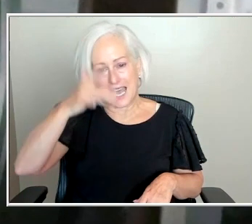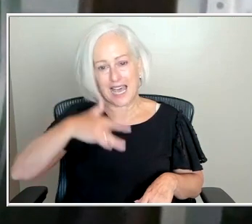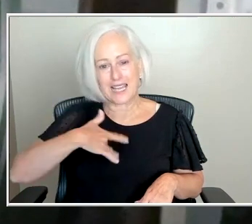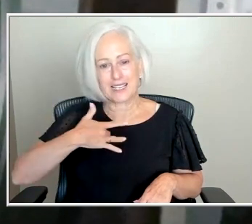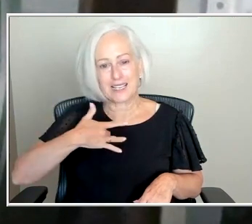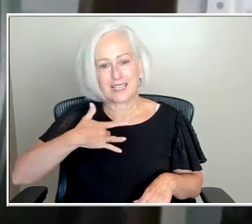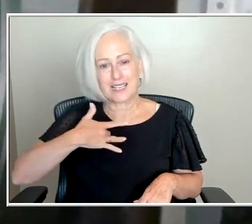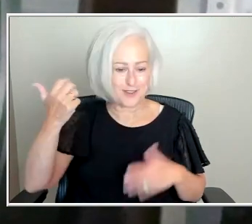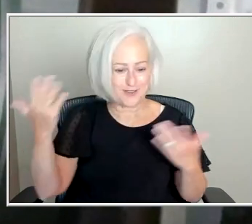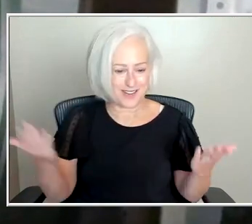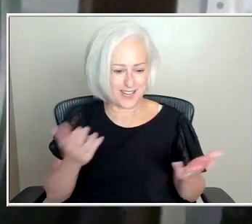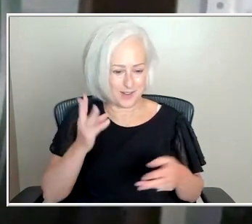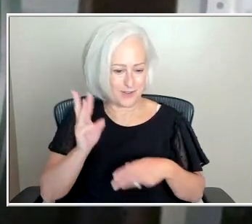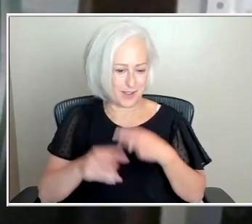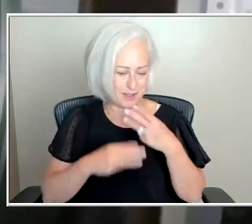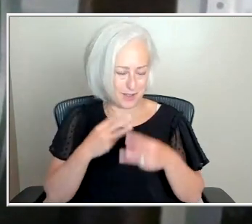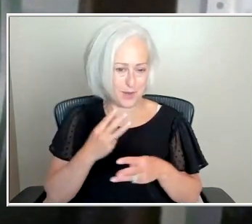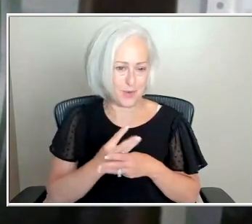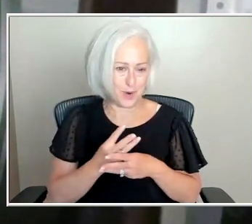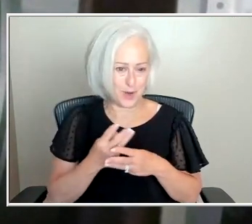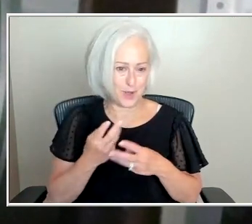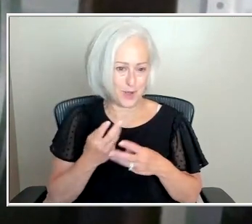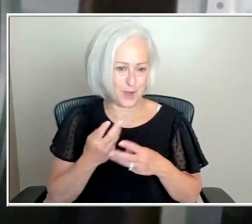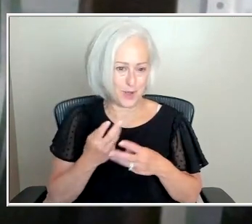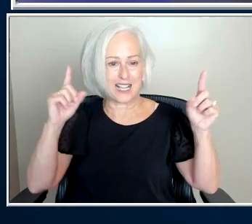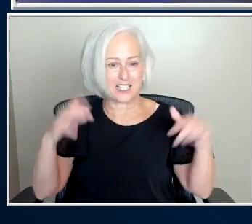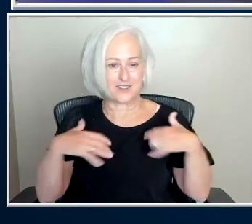to a successful full recovery.